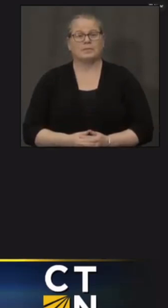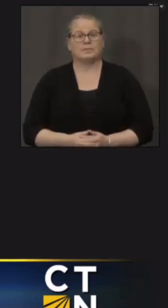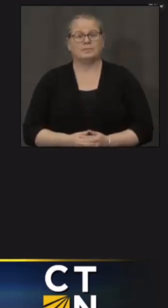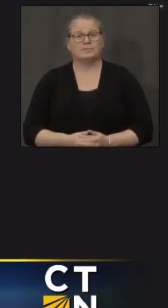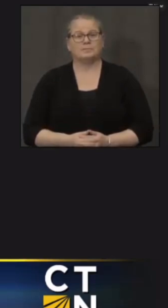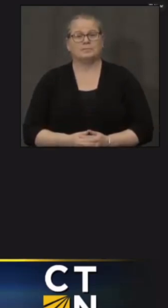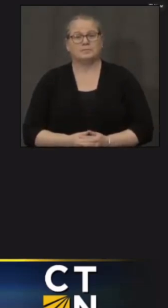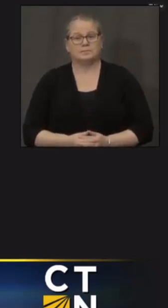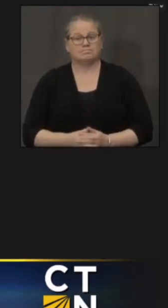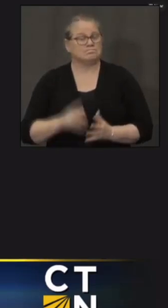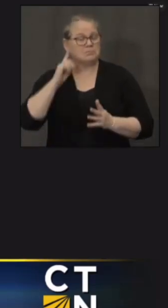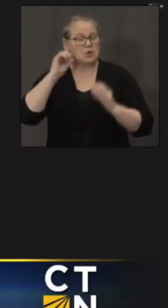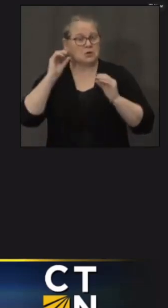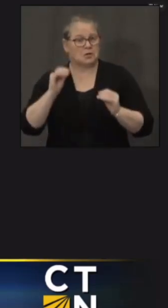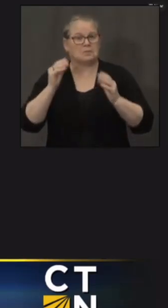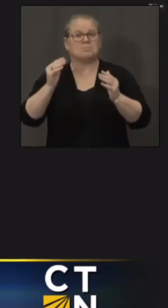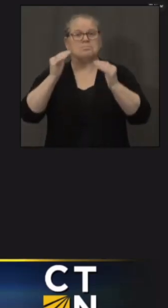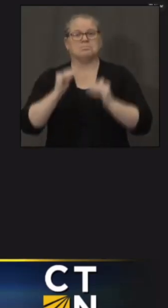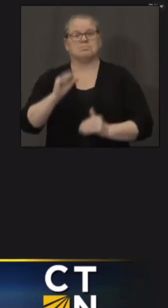Fox 61.